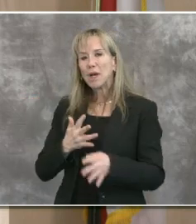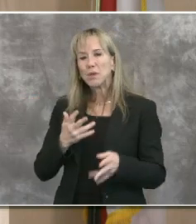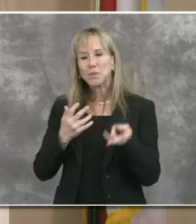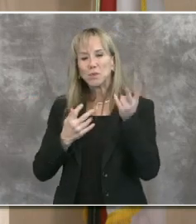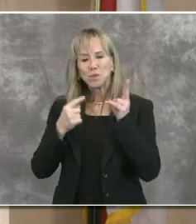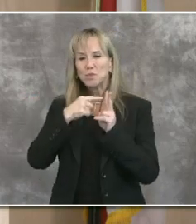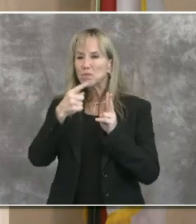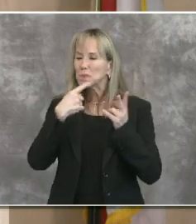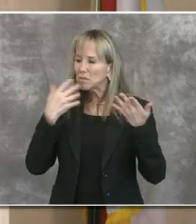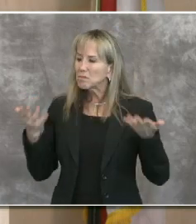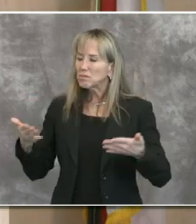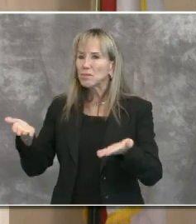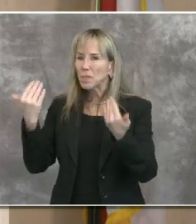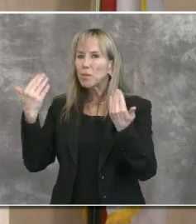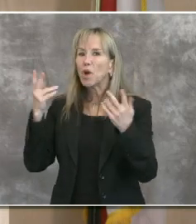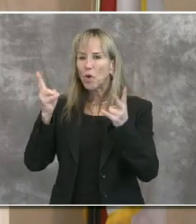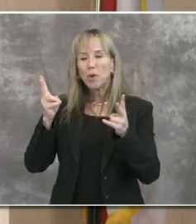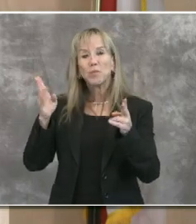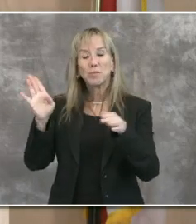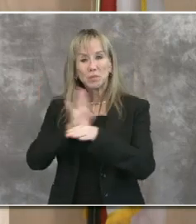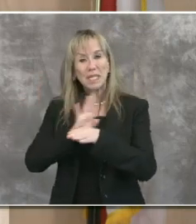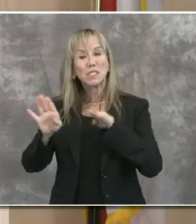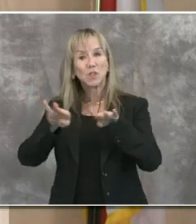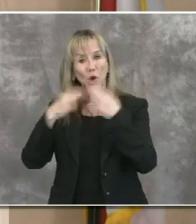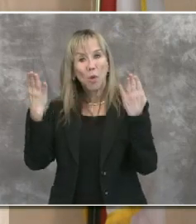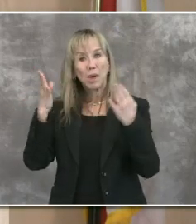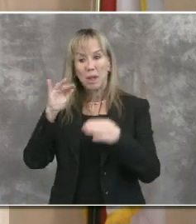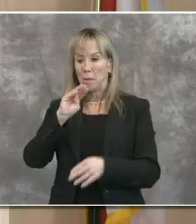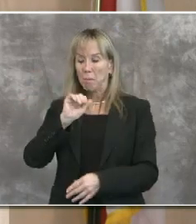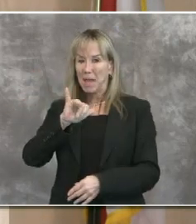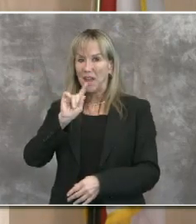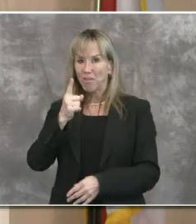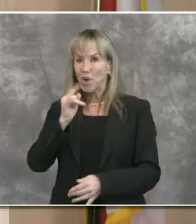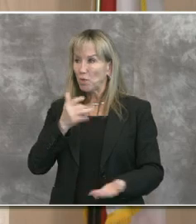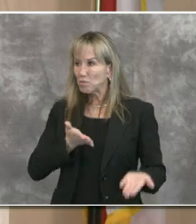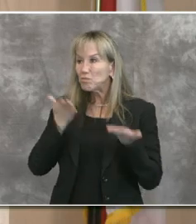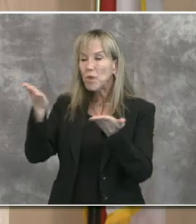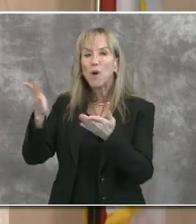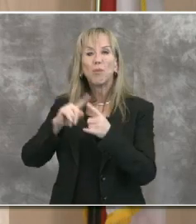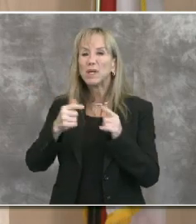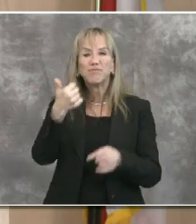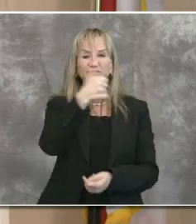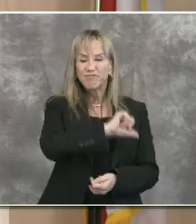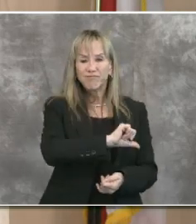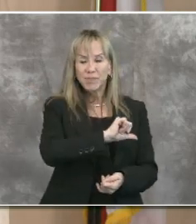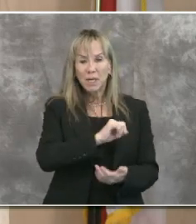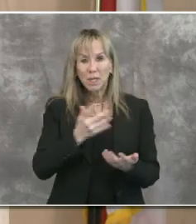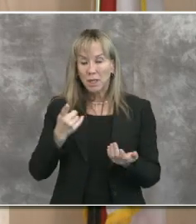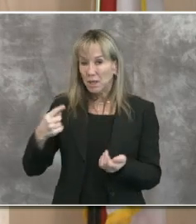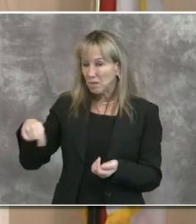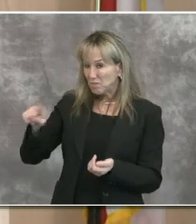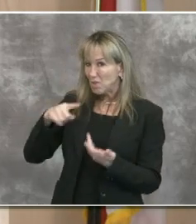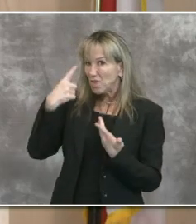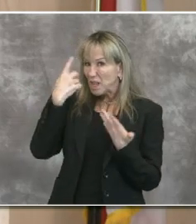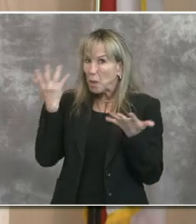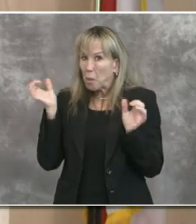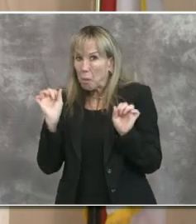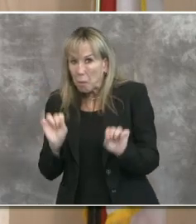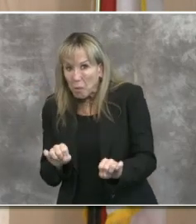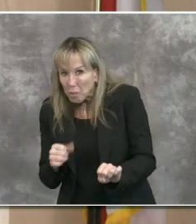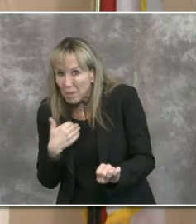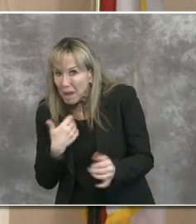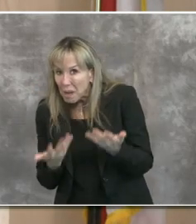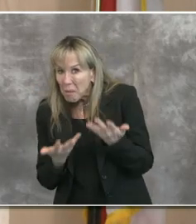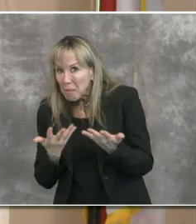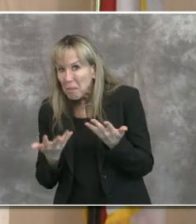have businesses reopen by May 1st. That motion failed, but do health officials believe that could have been feasible? And if so, why